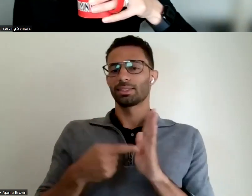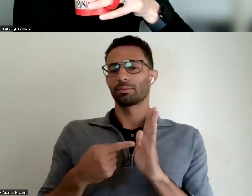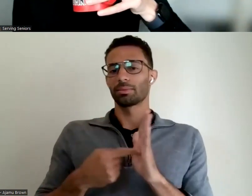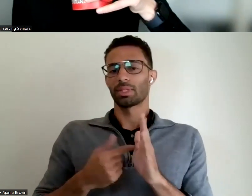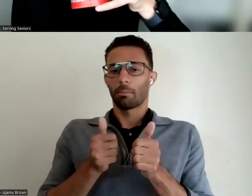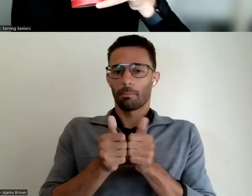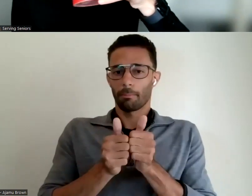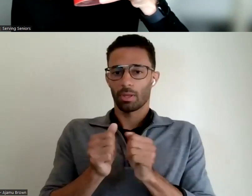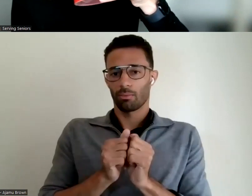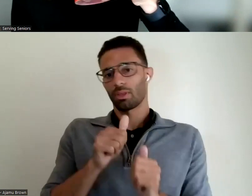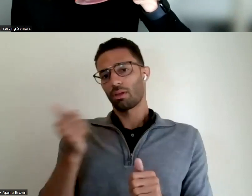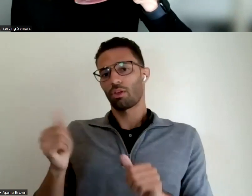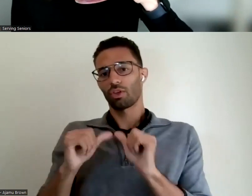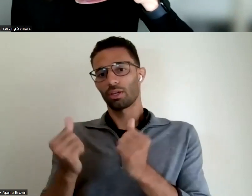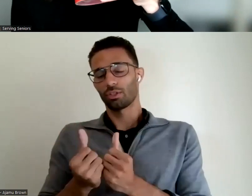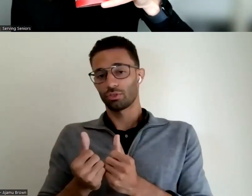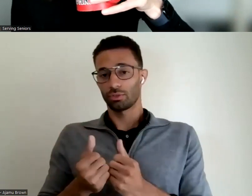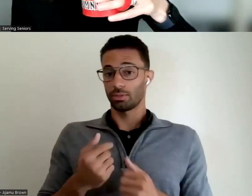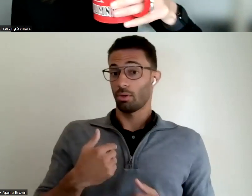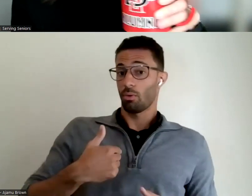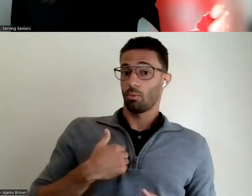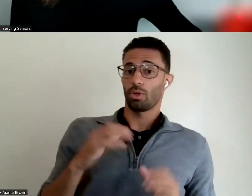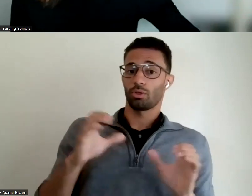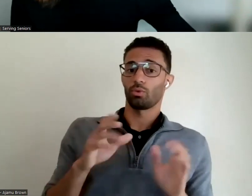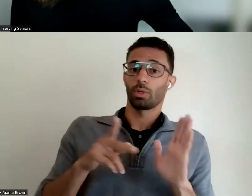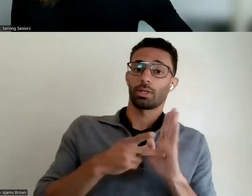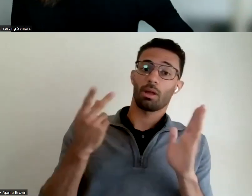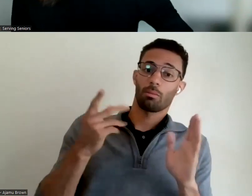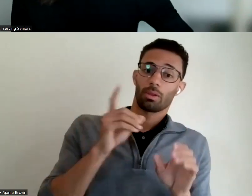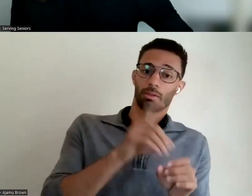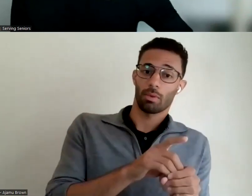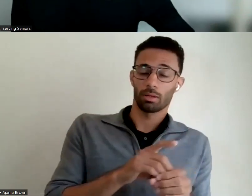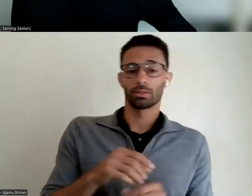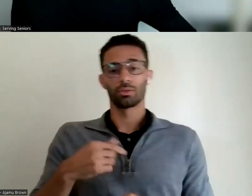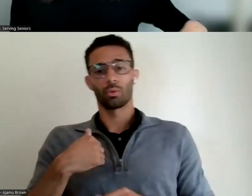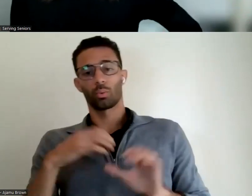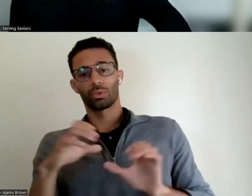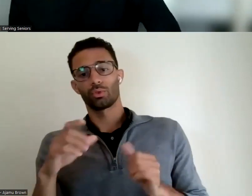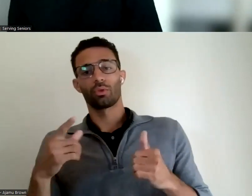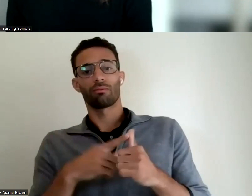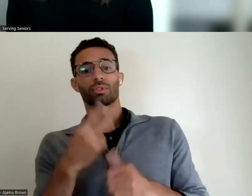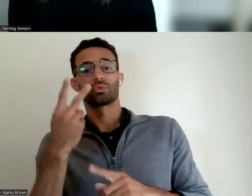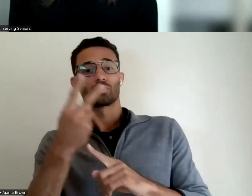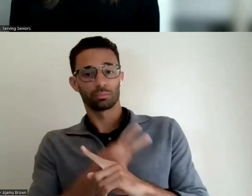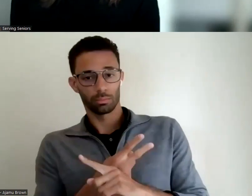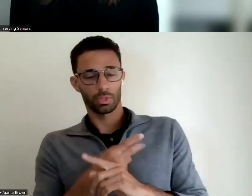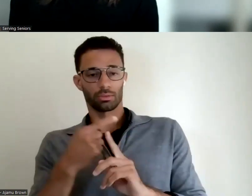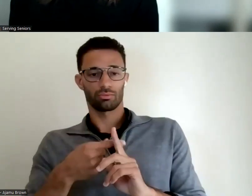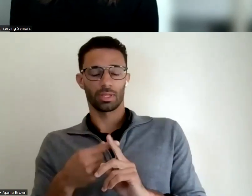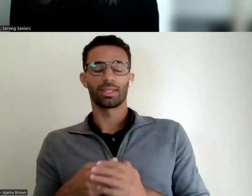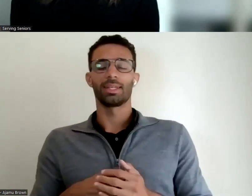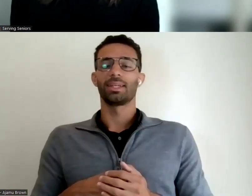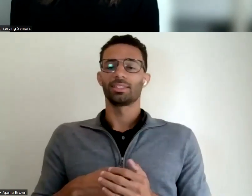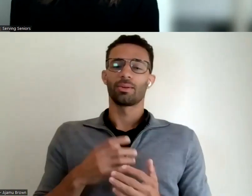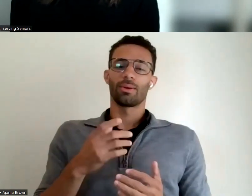to level up, like we'll do a double deposit, we'll do the first 2 months rent. So maintaining those conversations